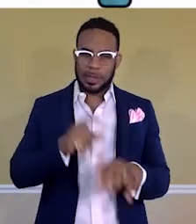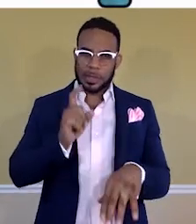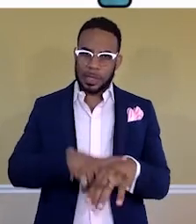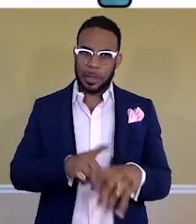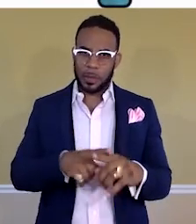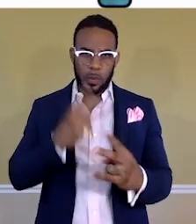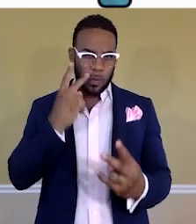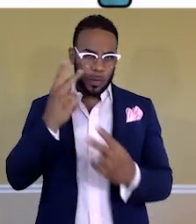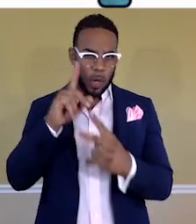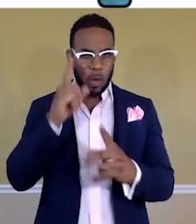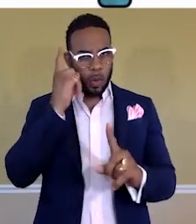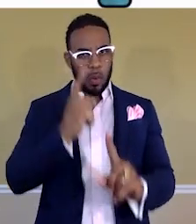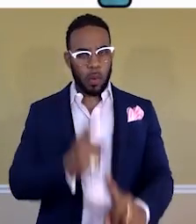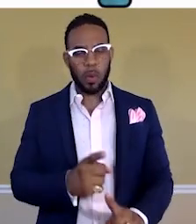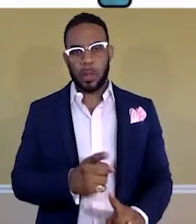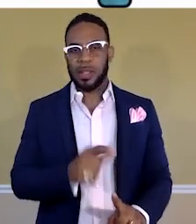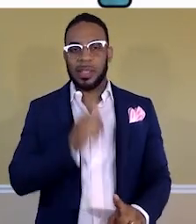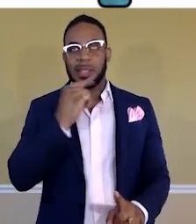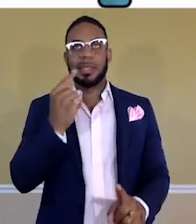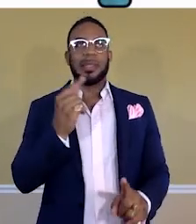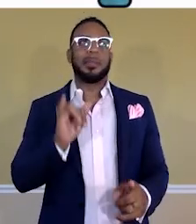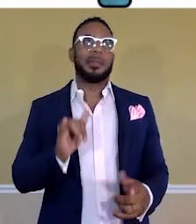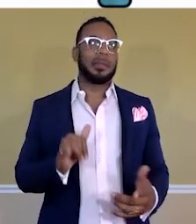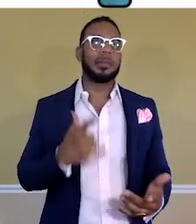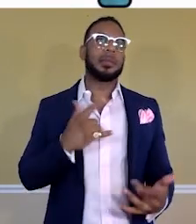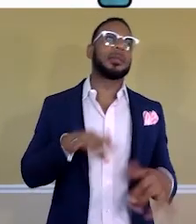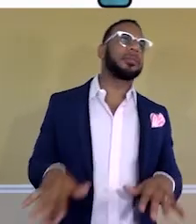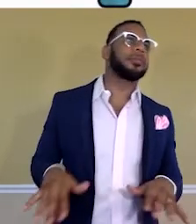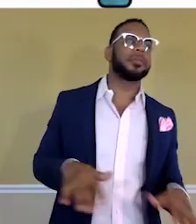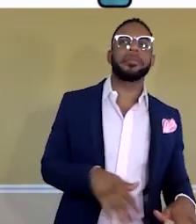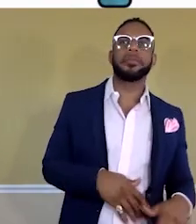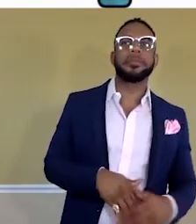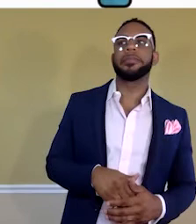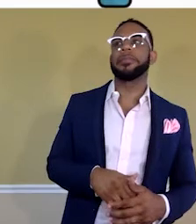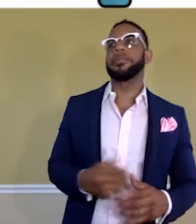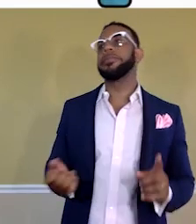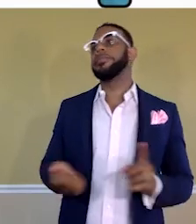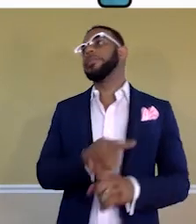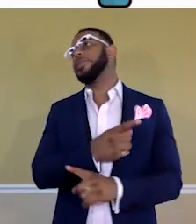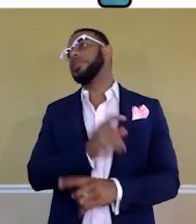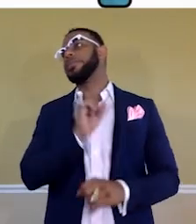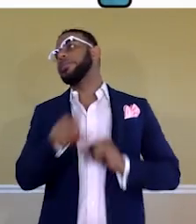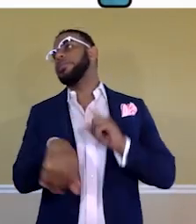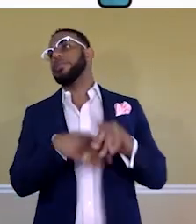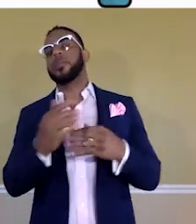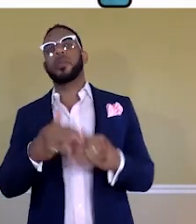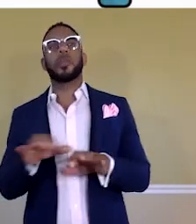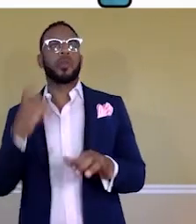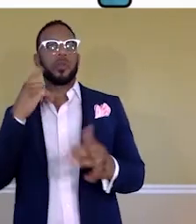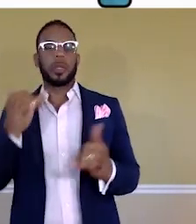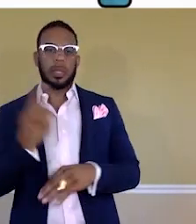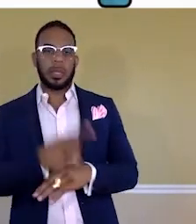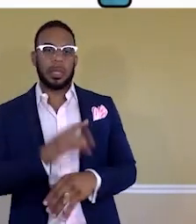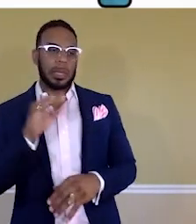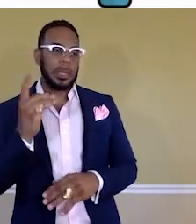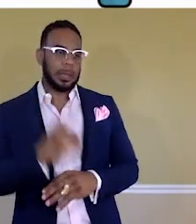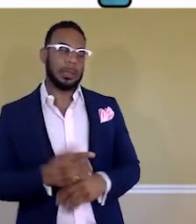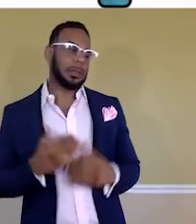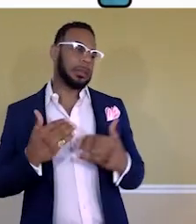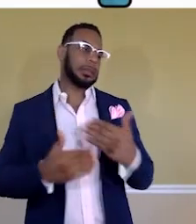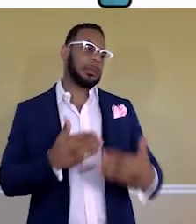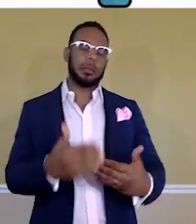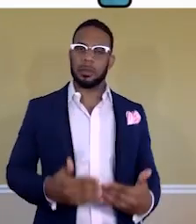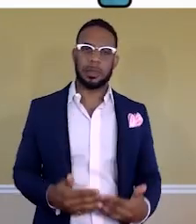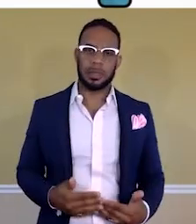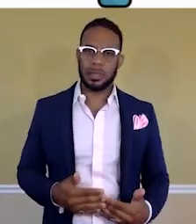to reflect on your goals. This is not something where you're just like off the cuff, like, what I want to do for 90 days and just kind of go with